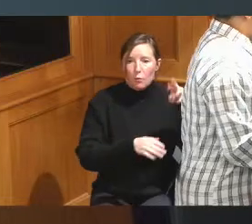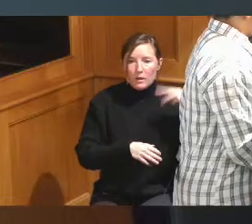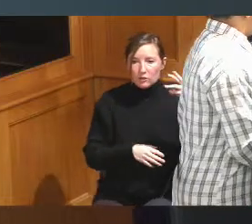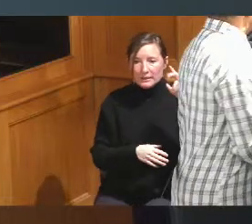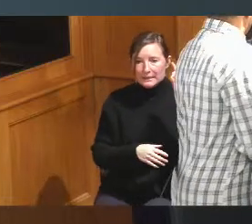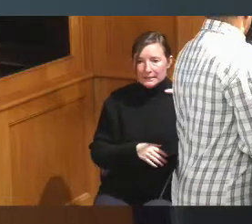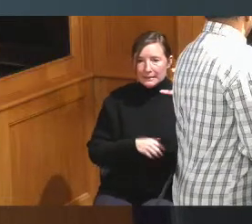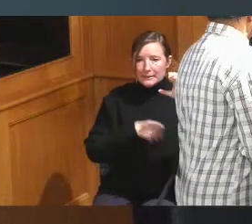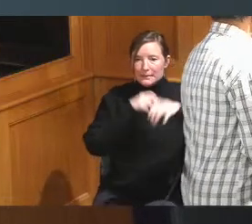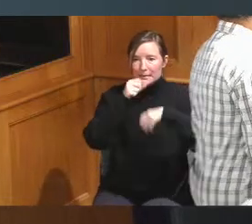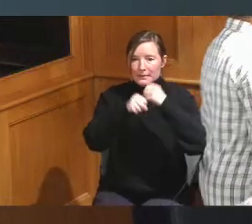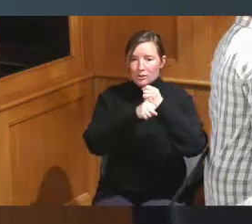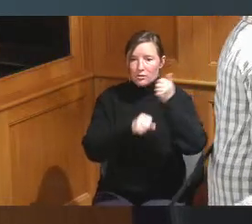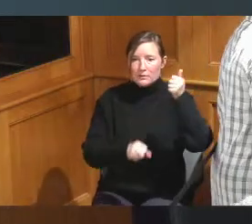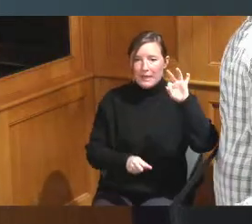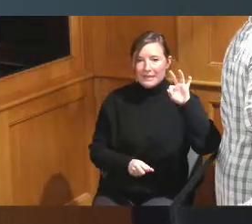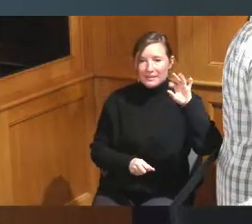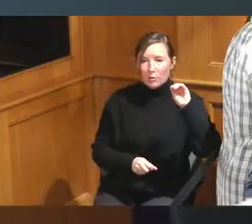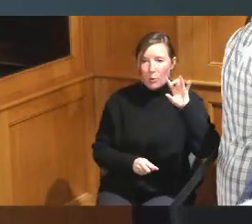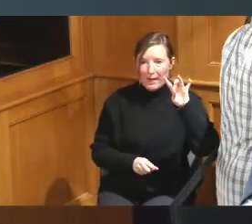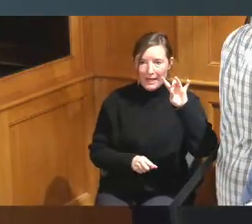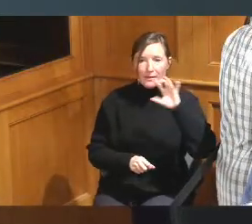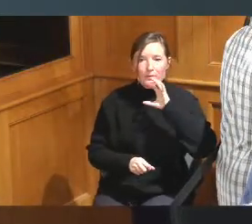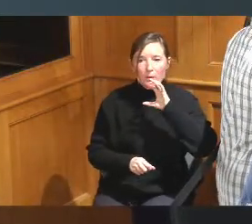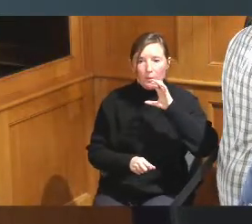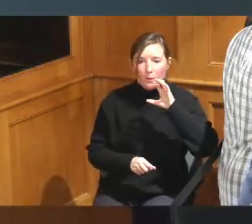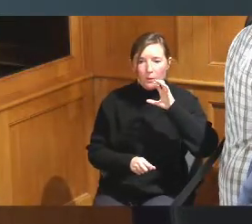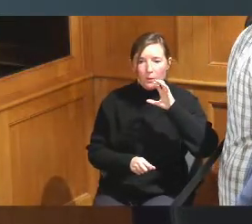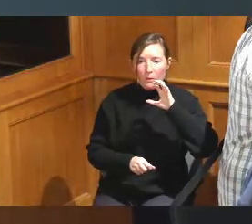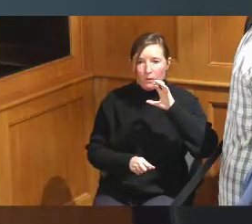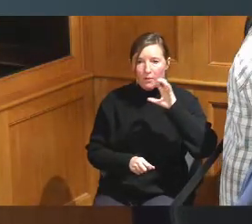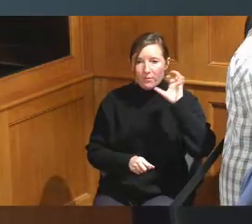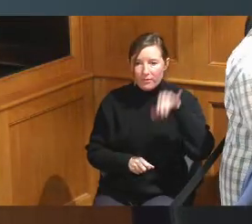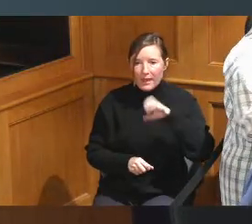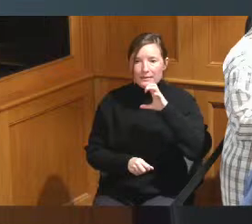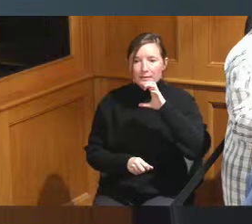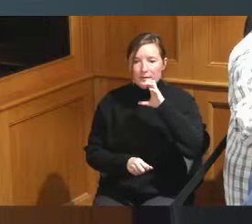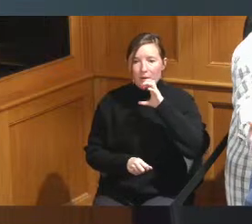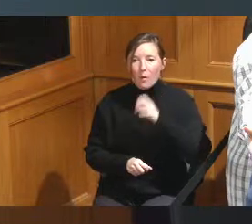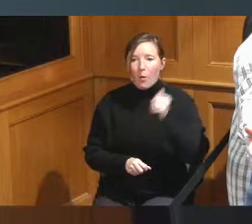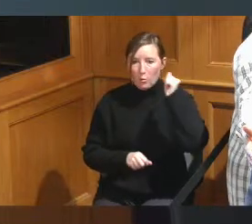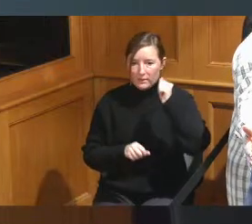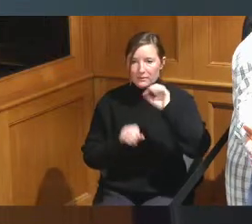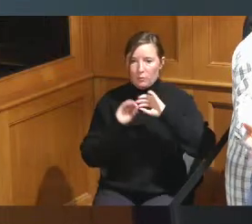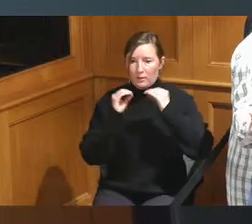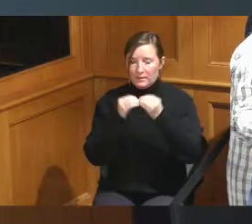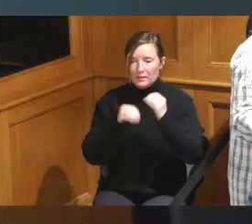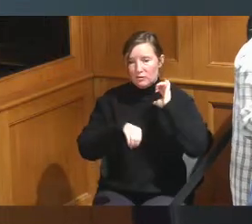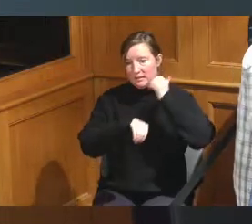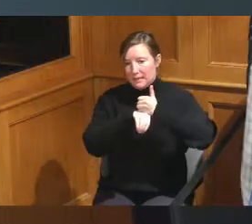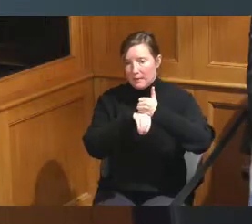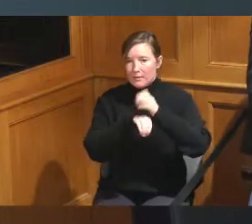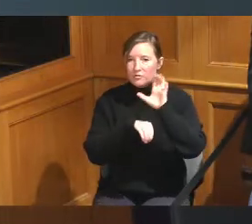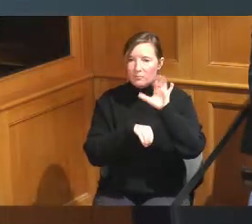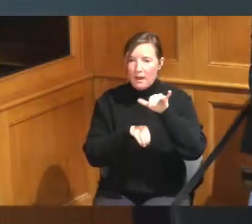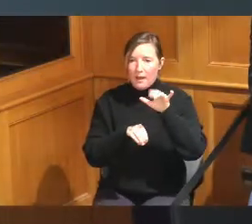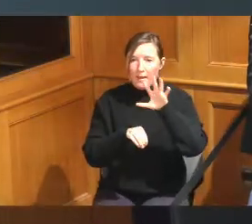D.C. in 1908, and is the oldest Greek letter organization established by African American collegiate